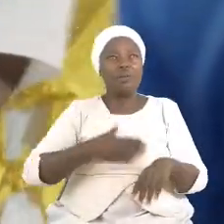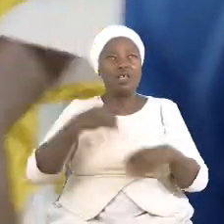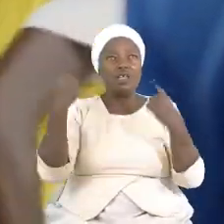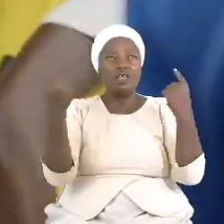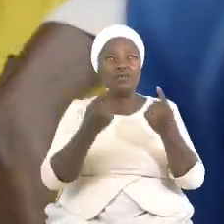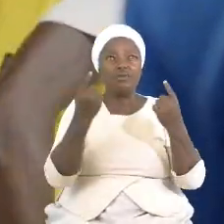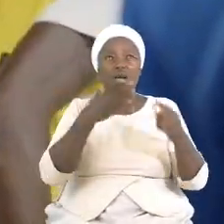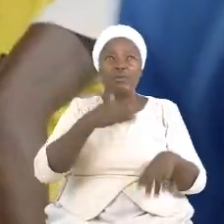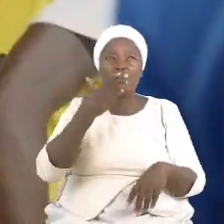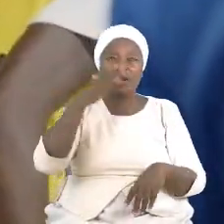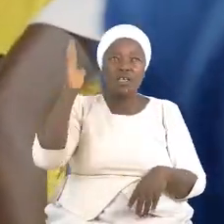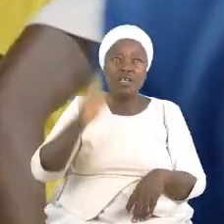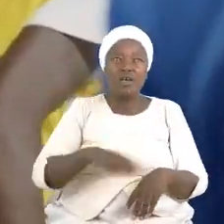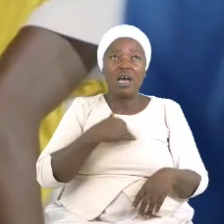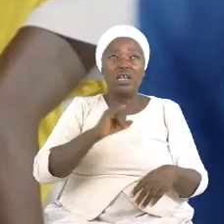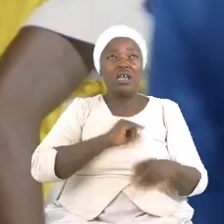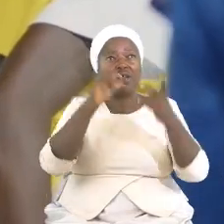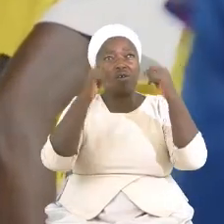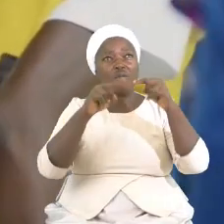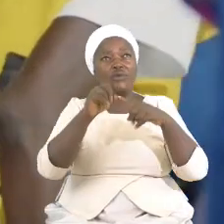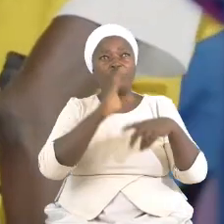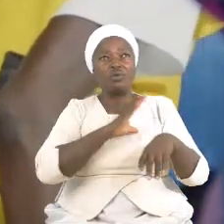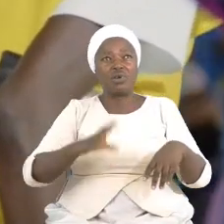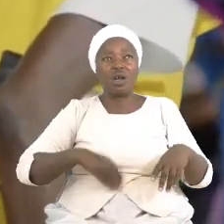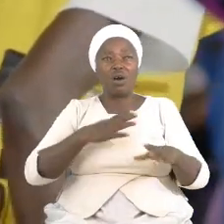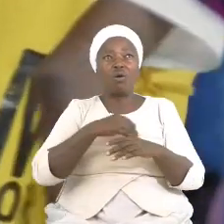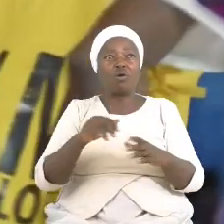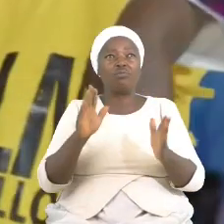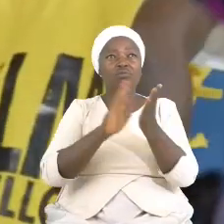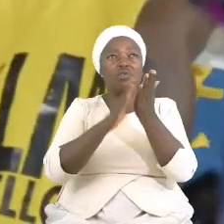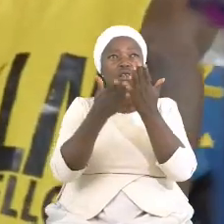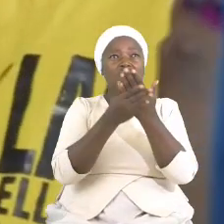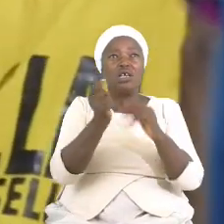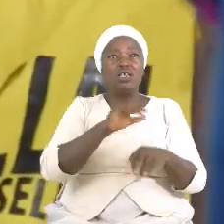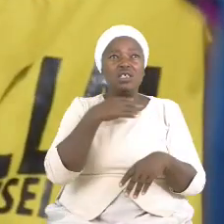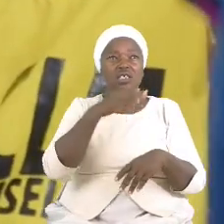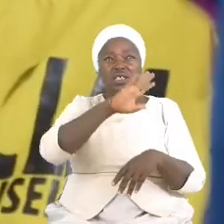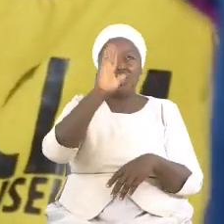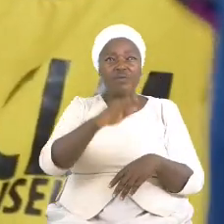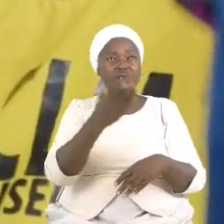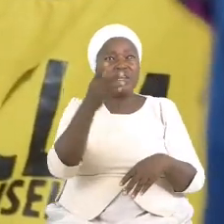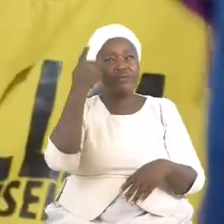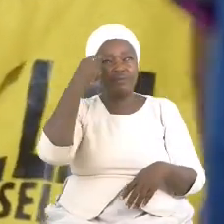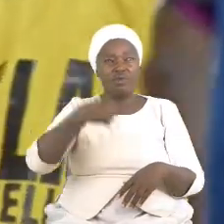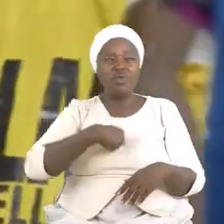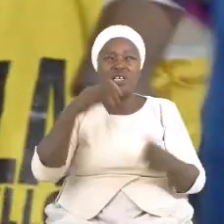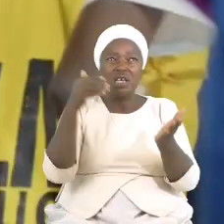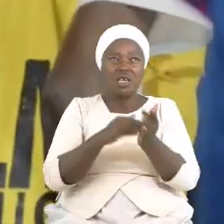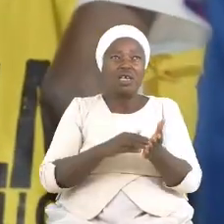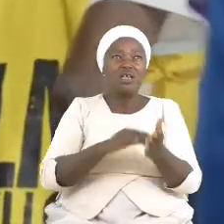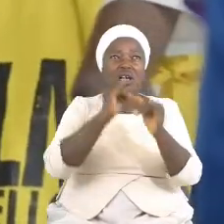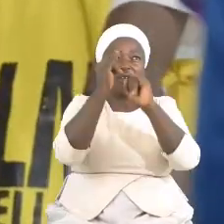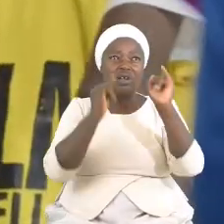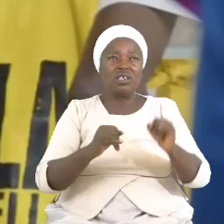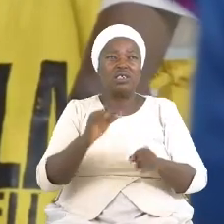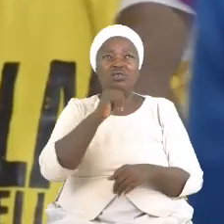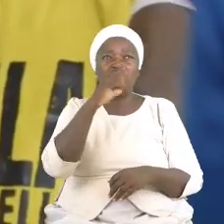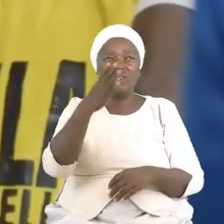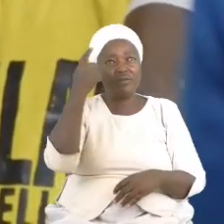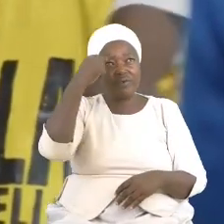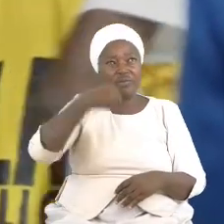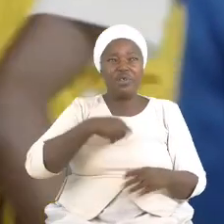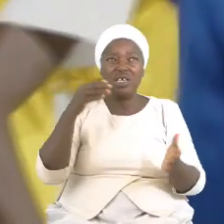Christ. Idolatry, never again. Evil, never again. Drunkenness, never again.